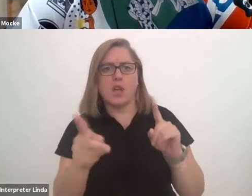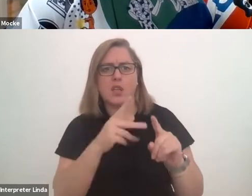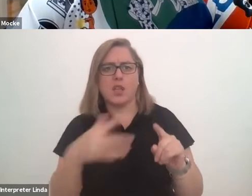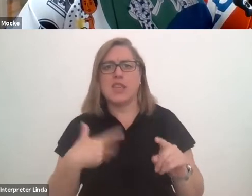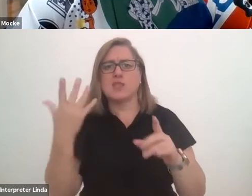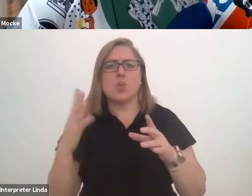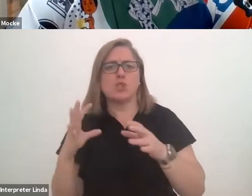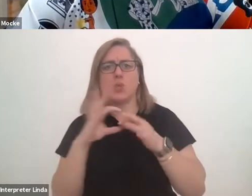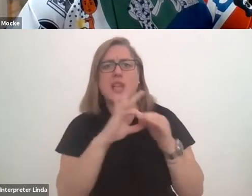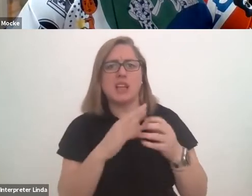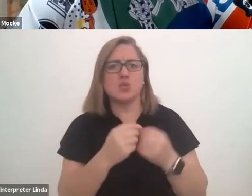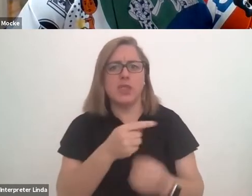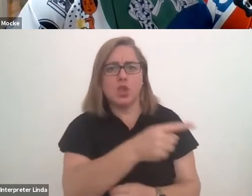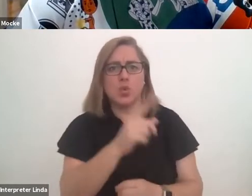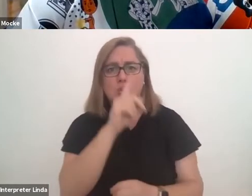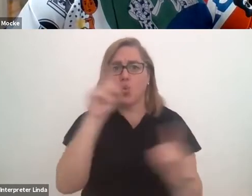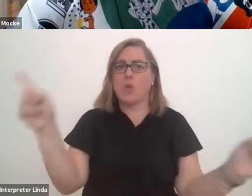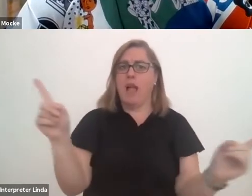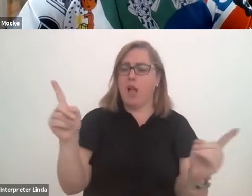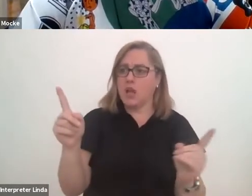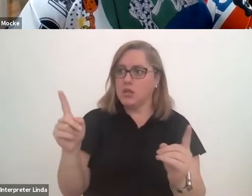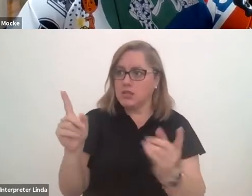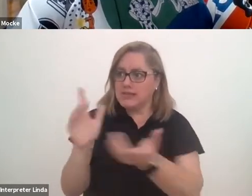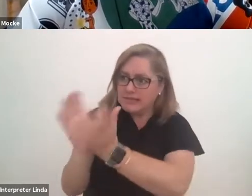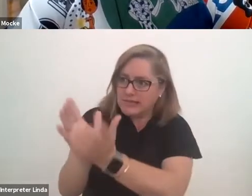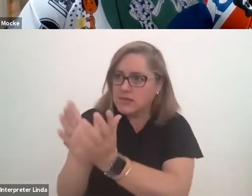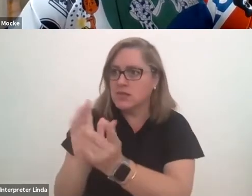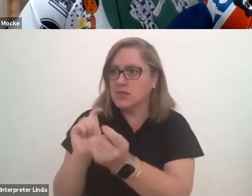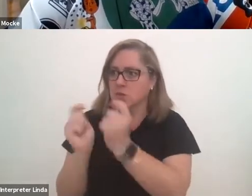you. They don't want, you can't reason with them.